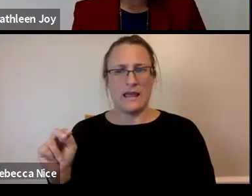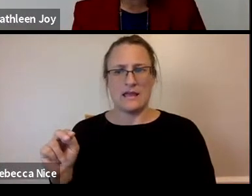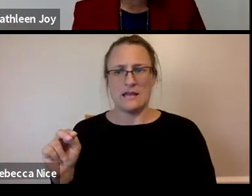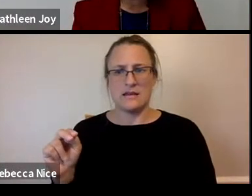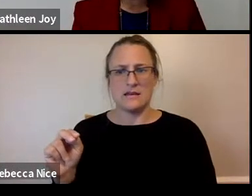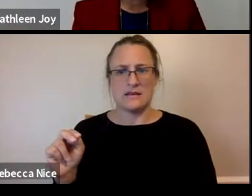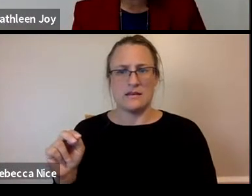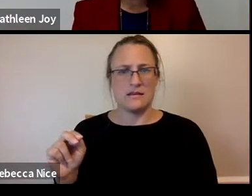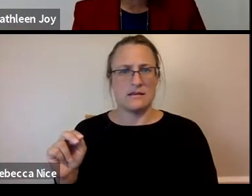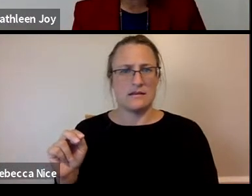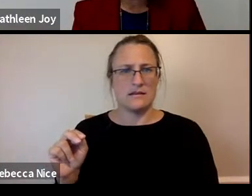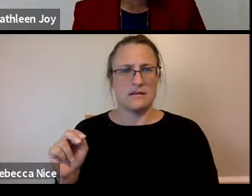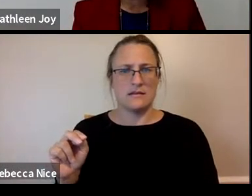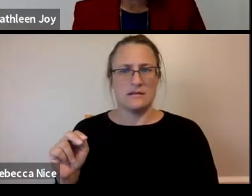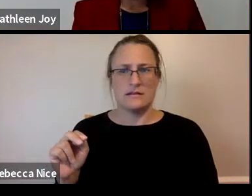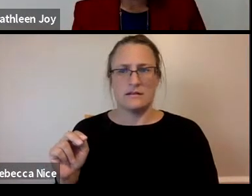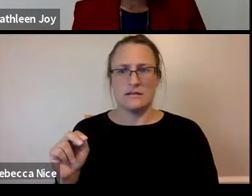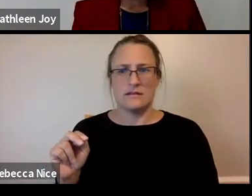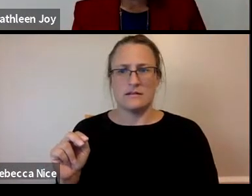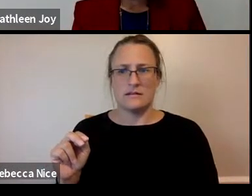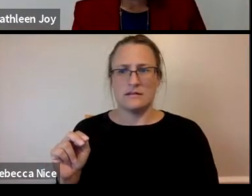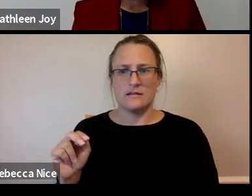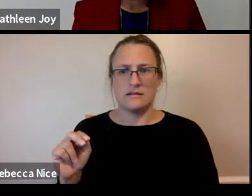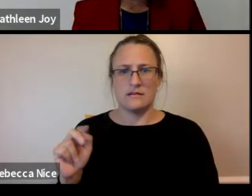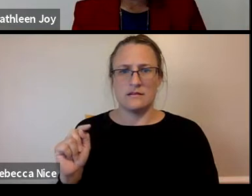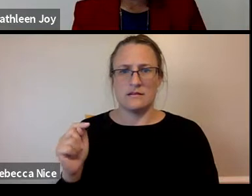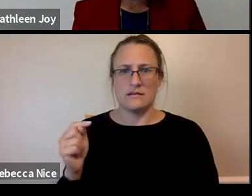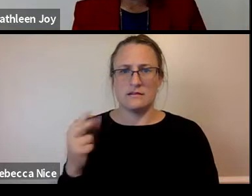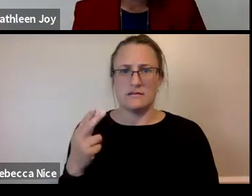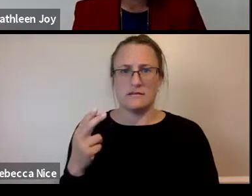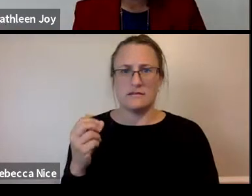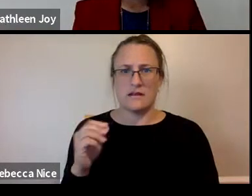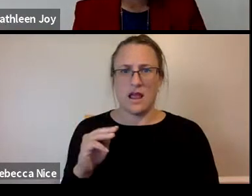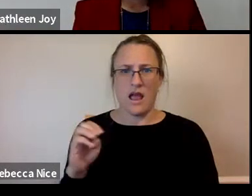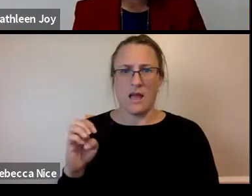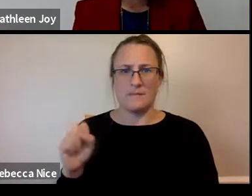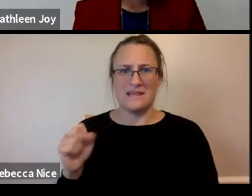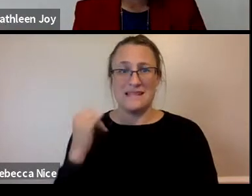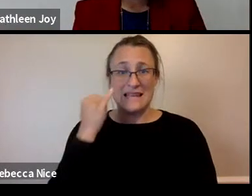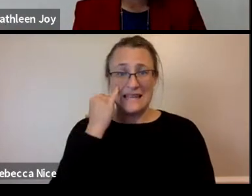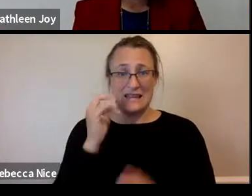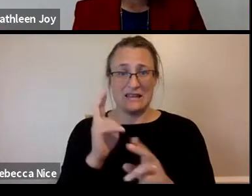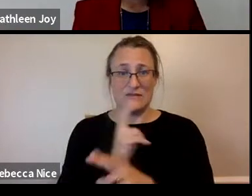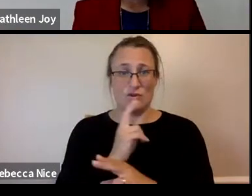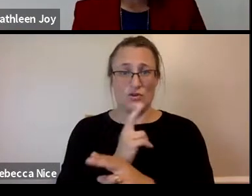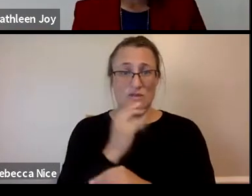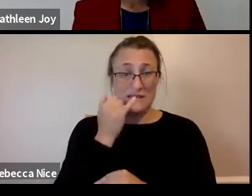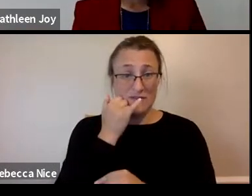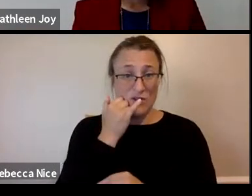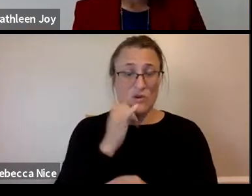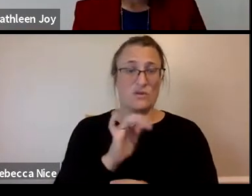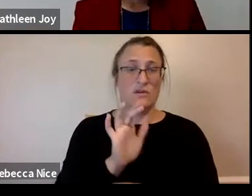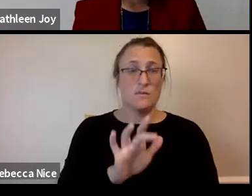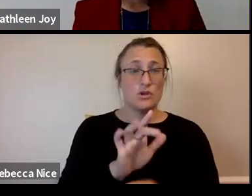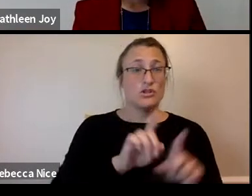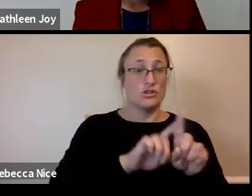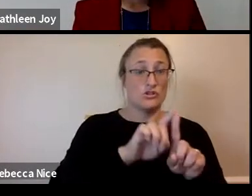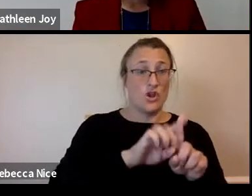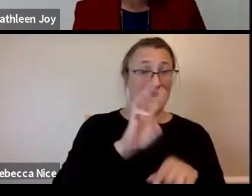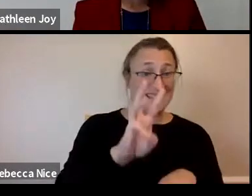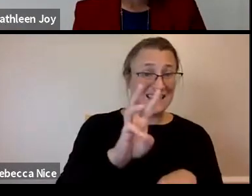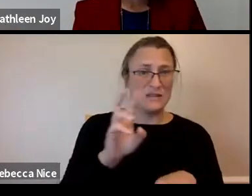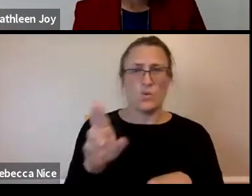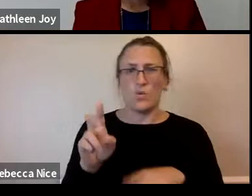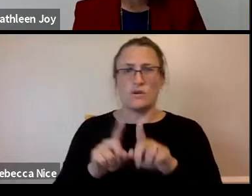Thomas, if you're using the phone, *6 or *9 will unmute the